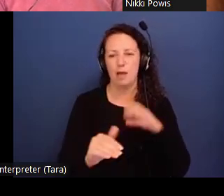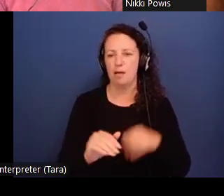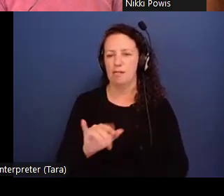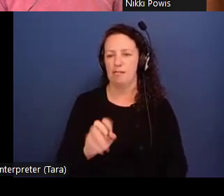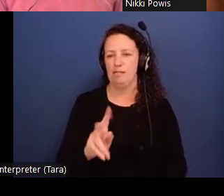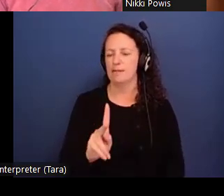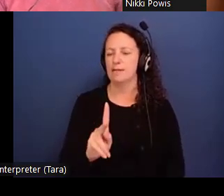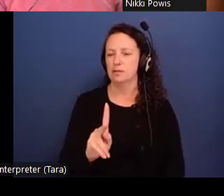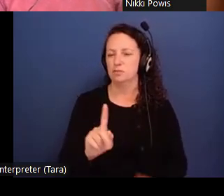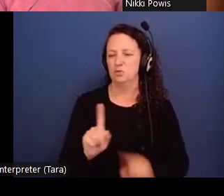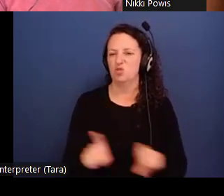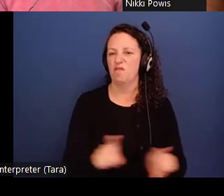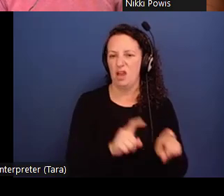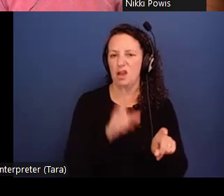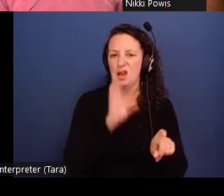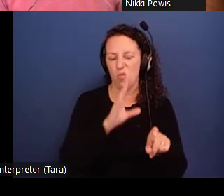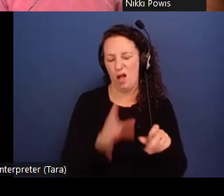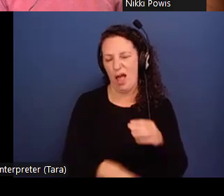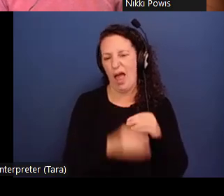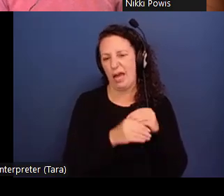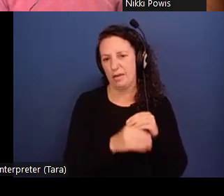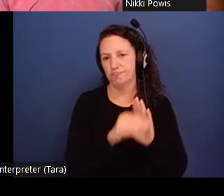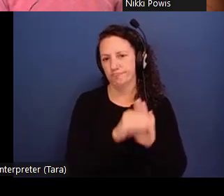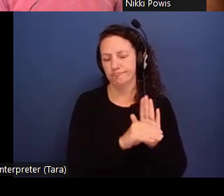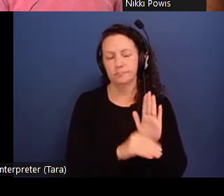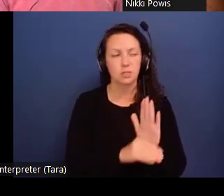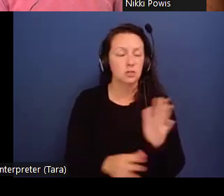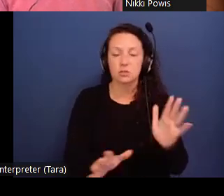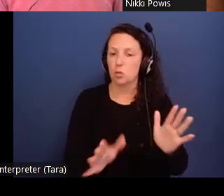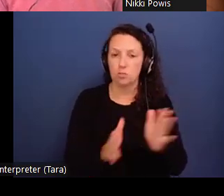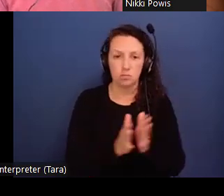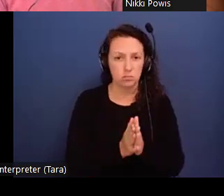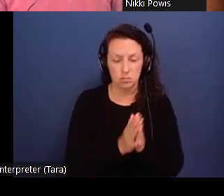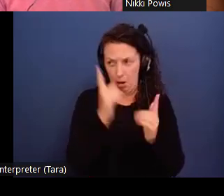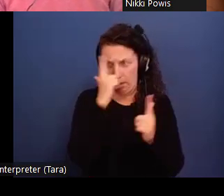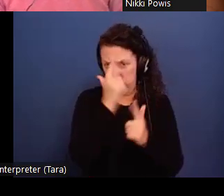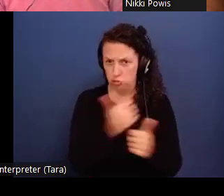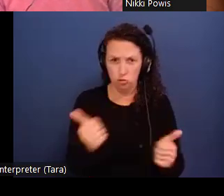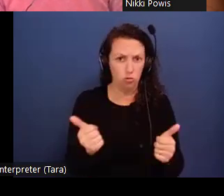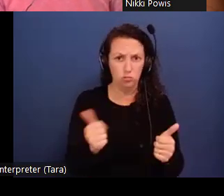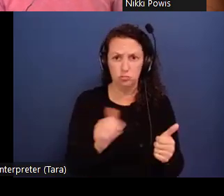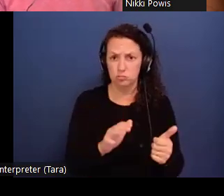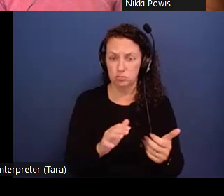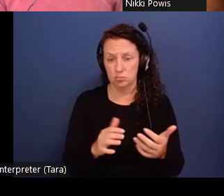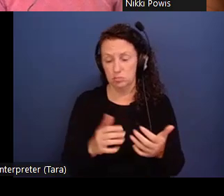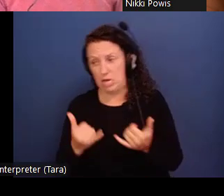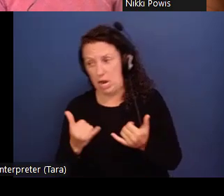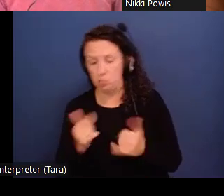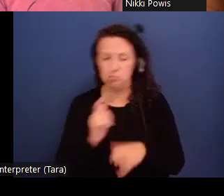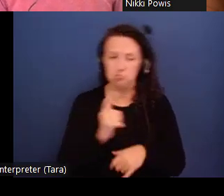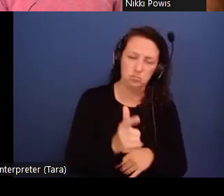in the follow-up email. So whichever way you decide to do it, please complete the survey,